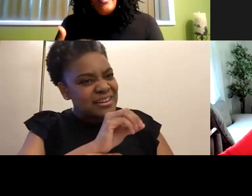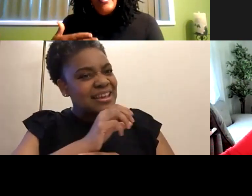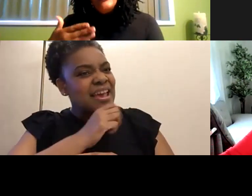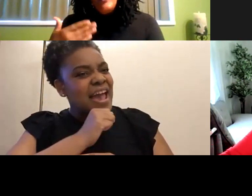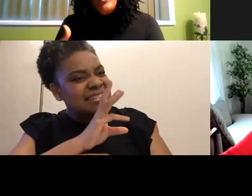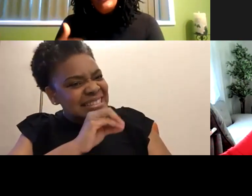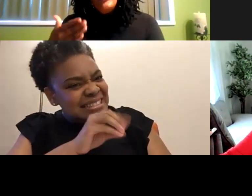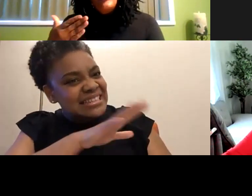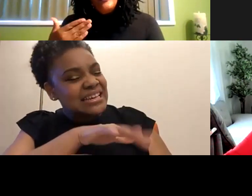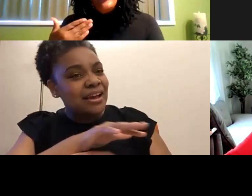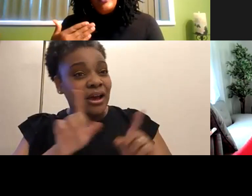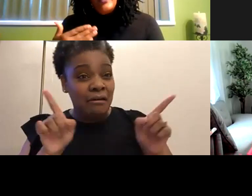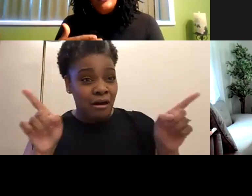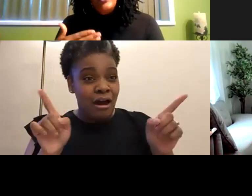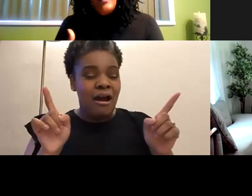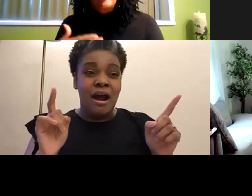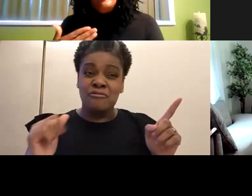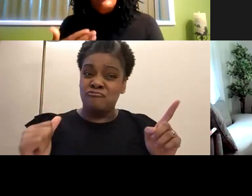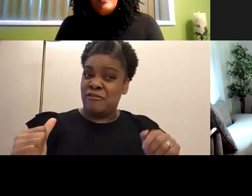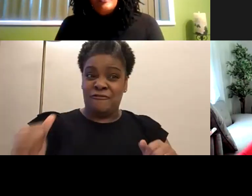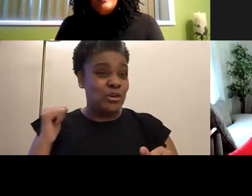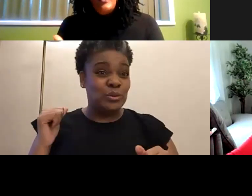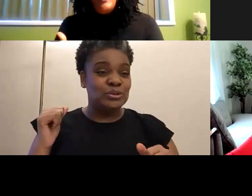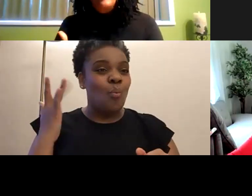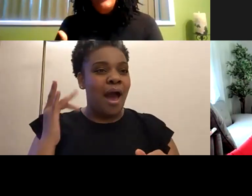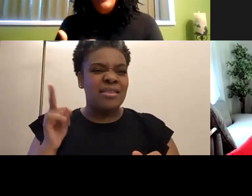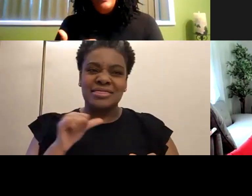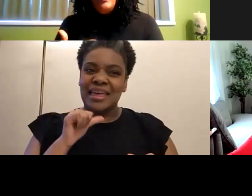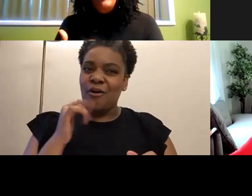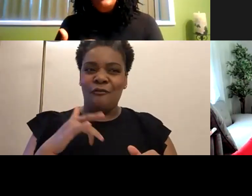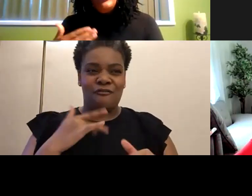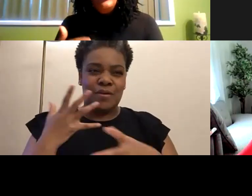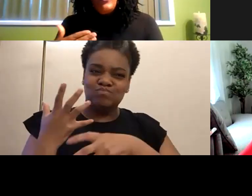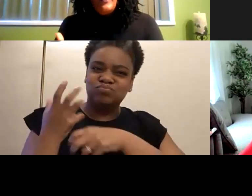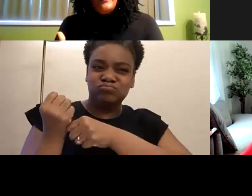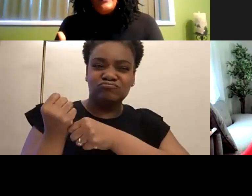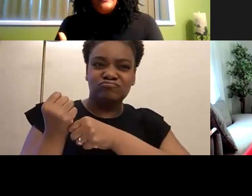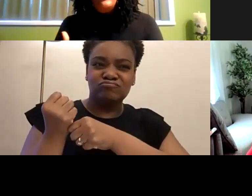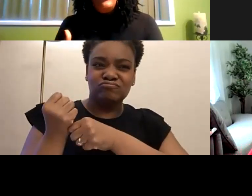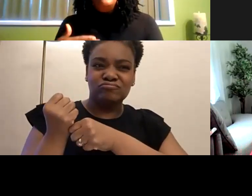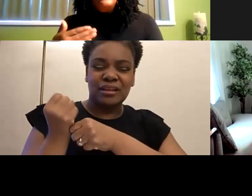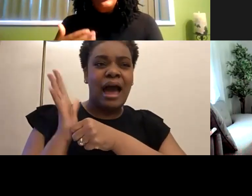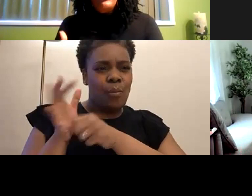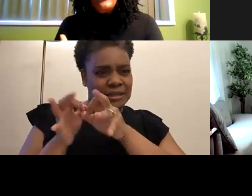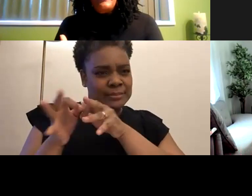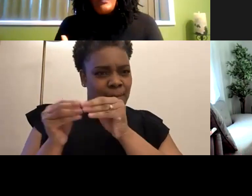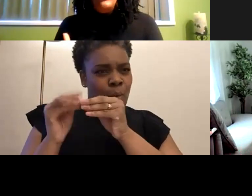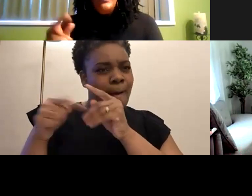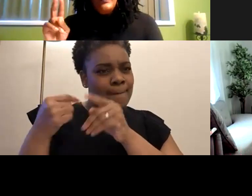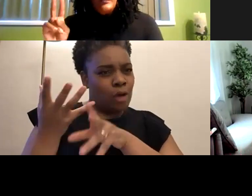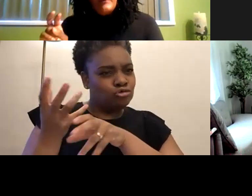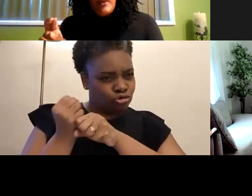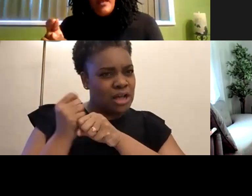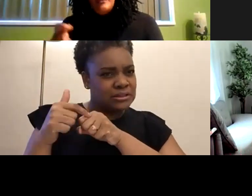Again, it's because of the trust. They do not have the trust. I will talk a little more about that later on, but the trust